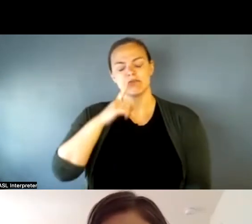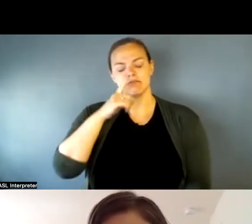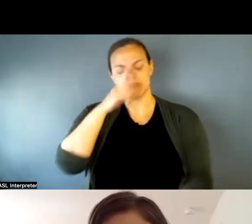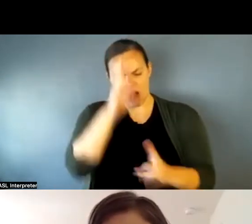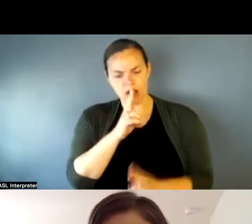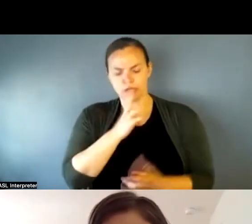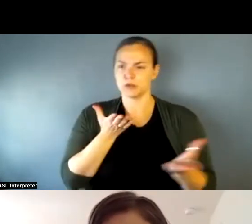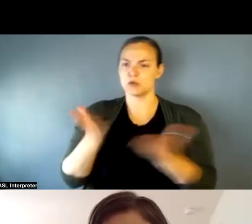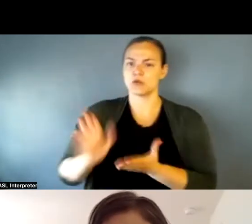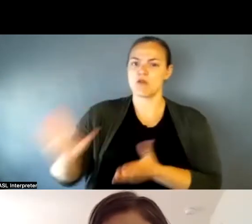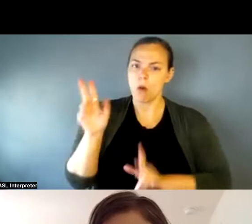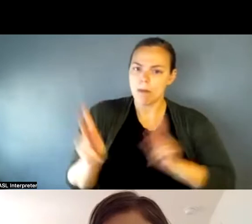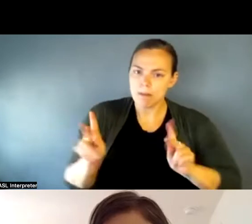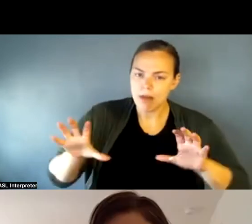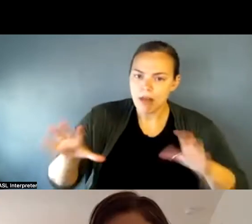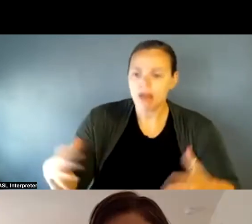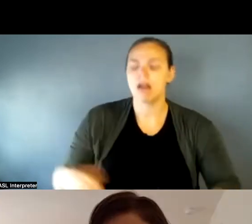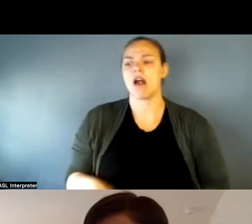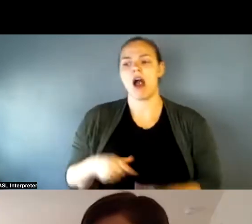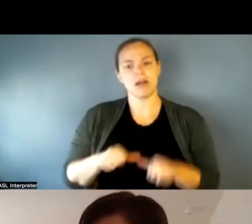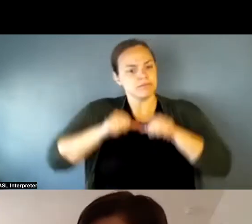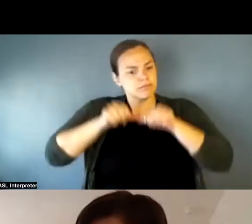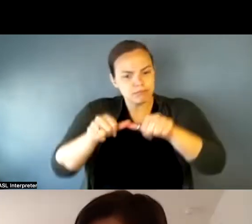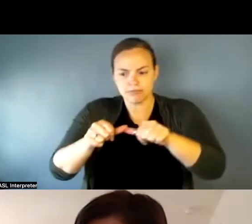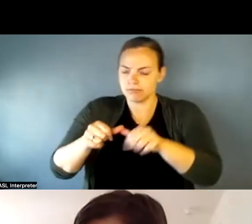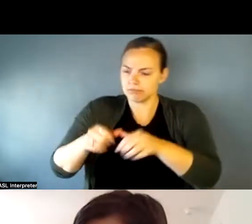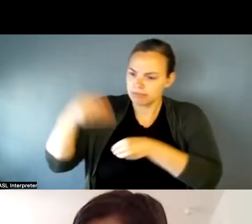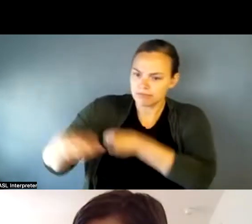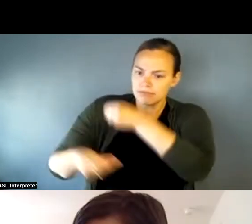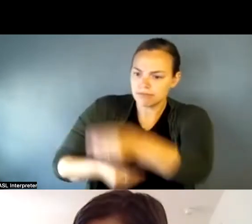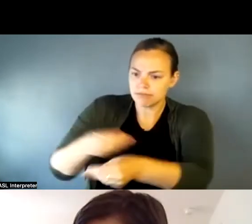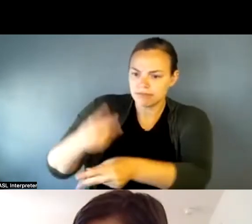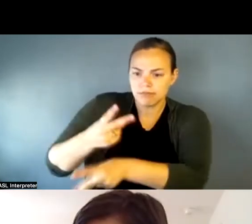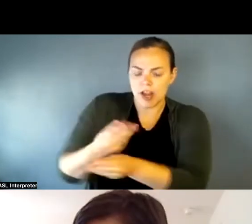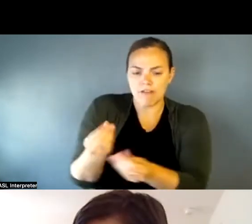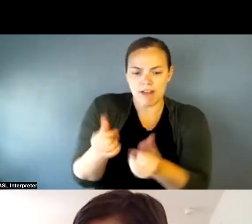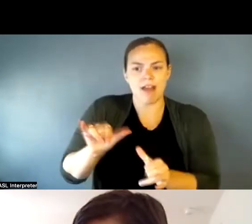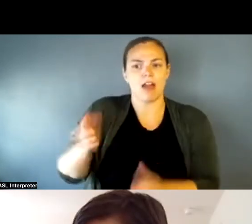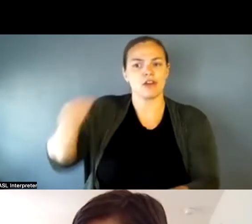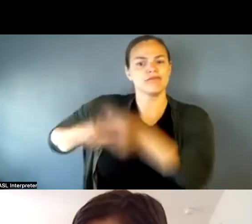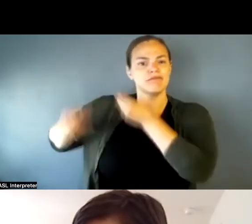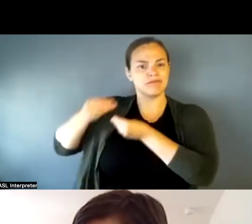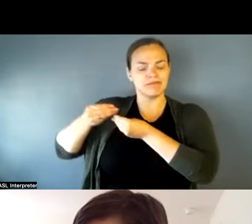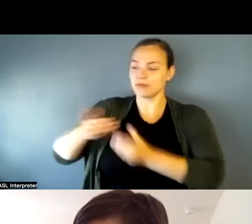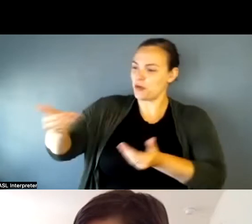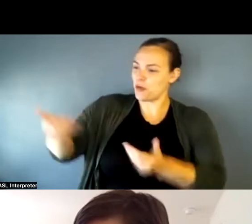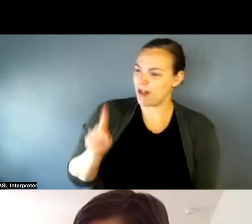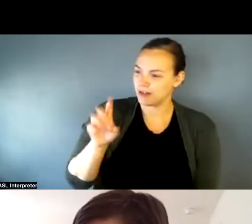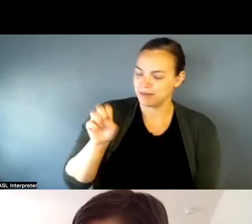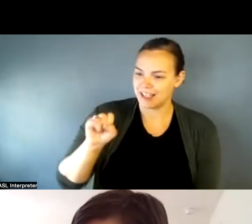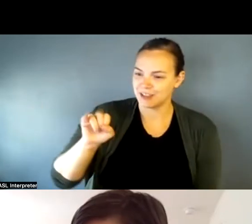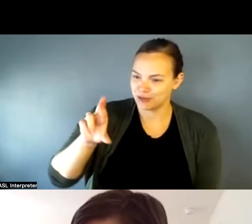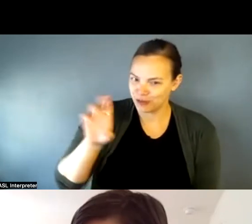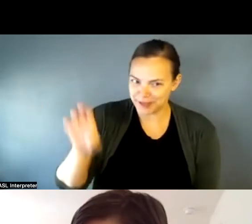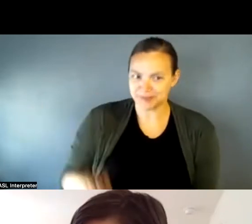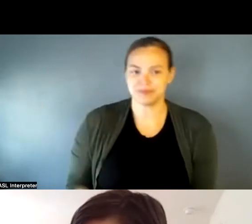and continue in moving forward with the work her family has done as stewards of this land. So welcome, Desiree. And